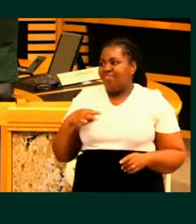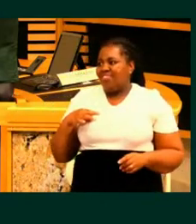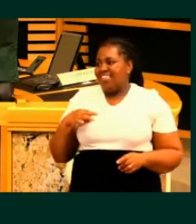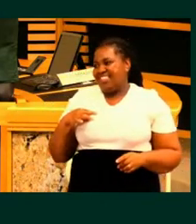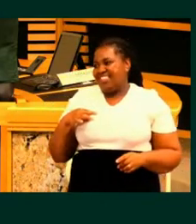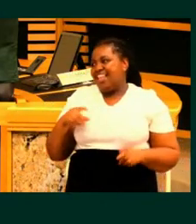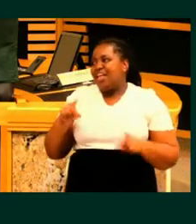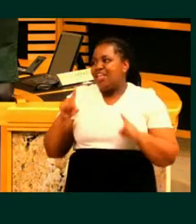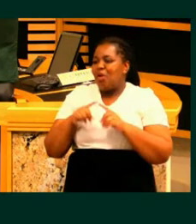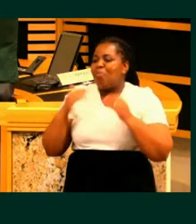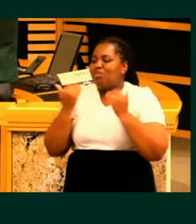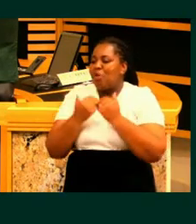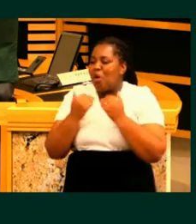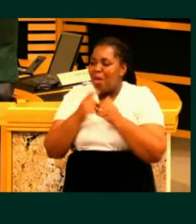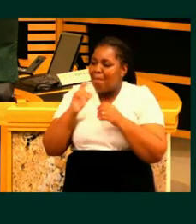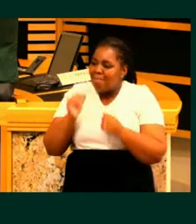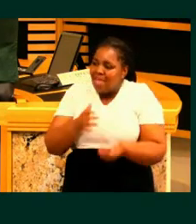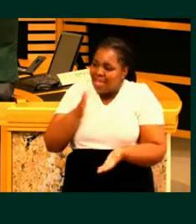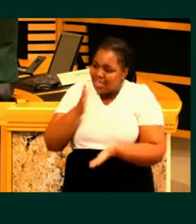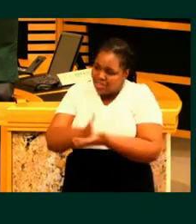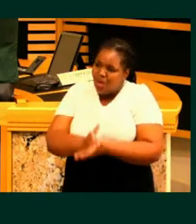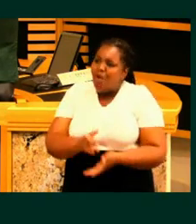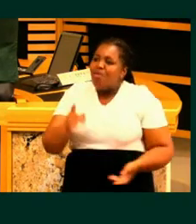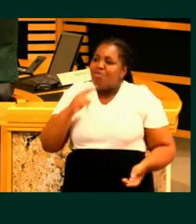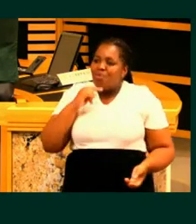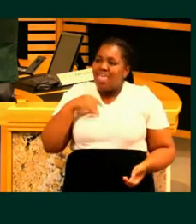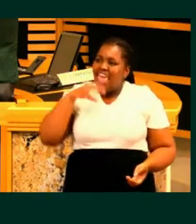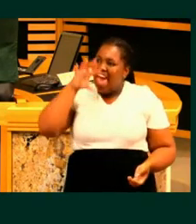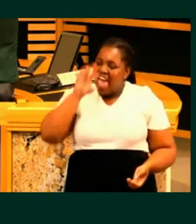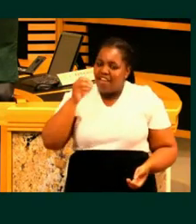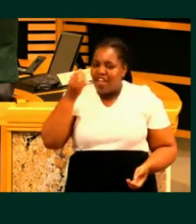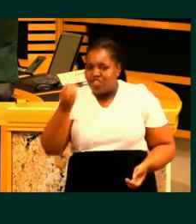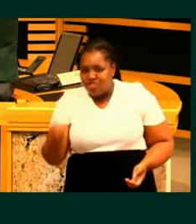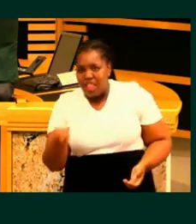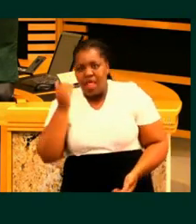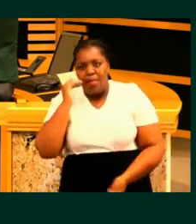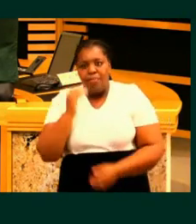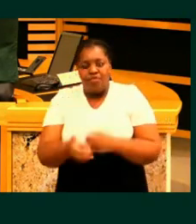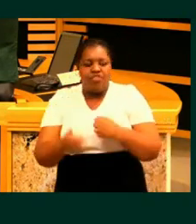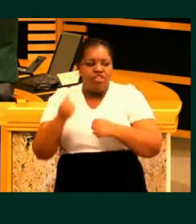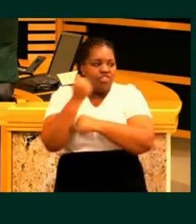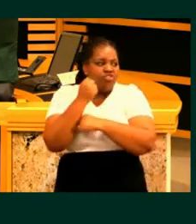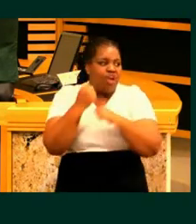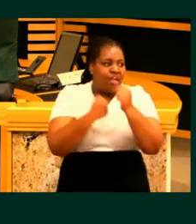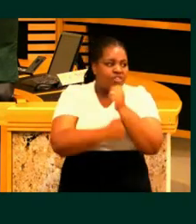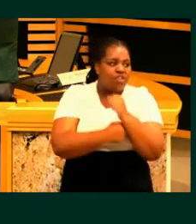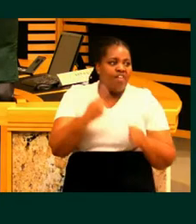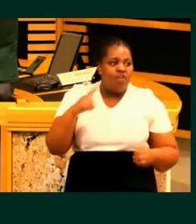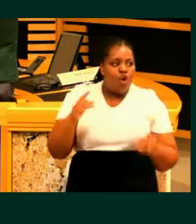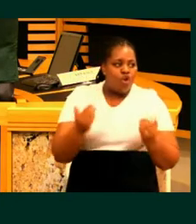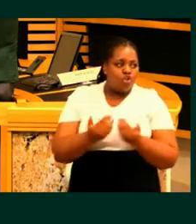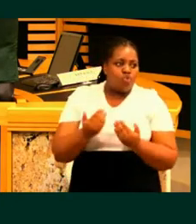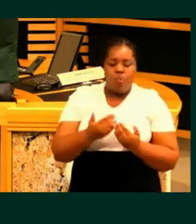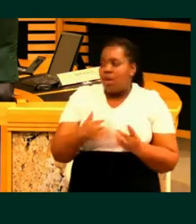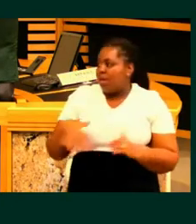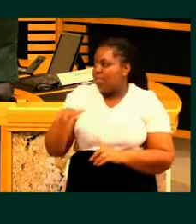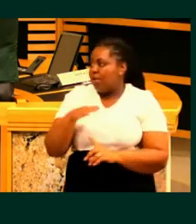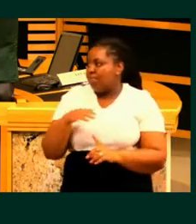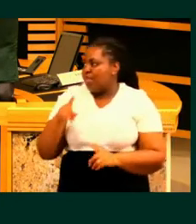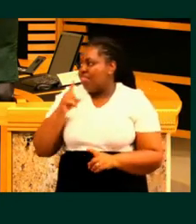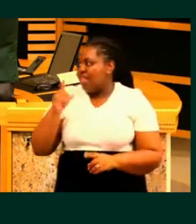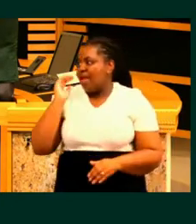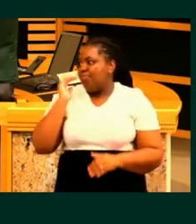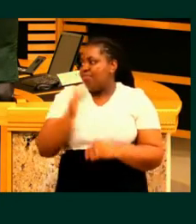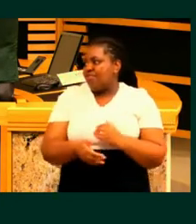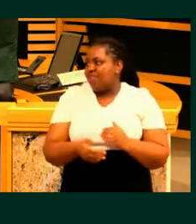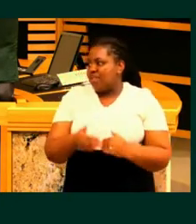must always ensure that there is a child protection structure within the school premises that prevent